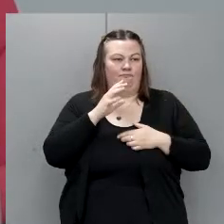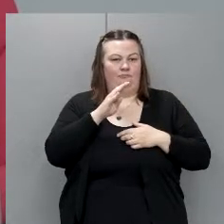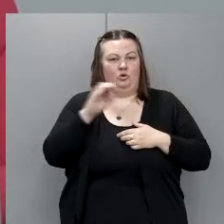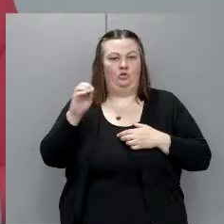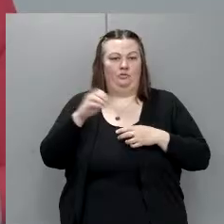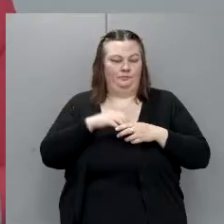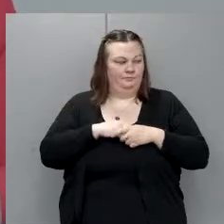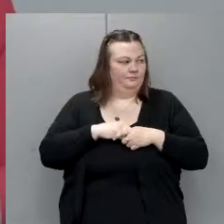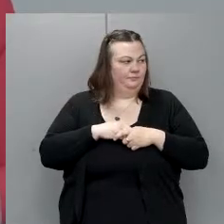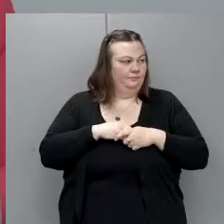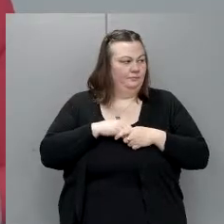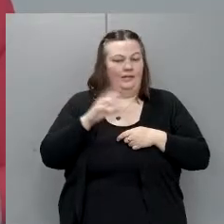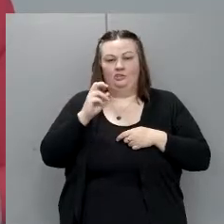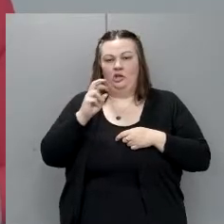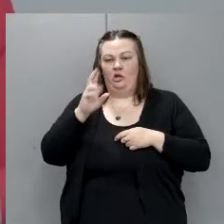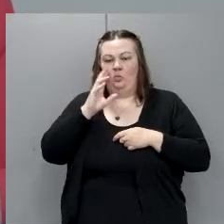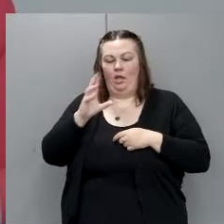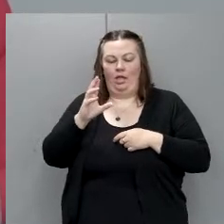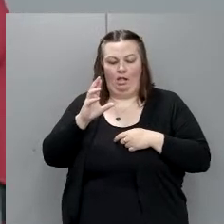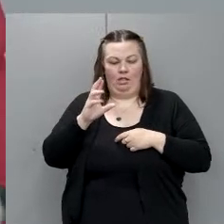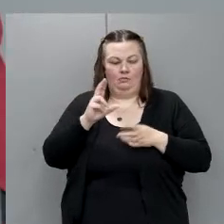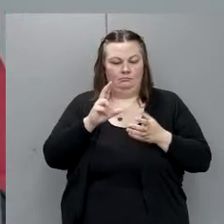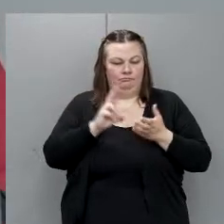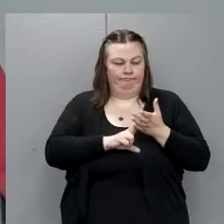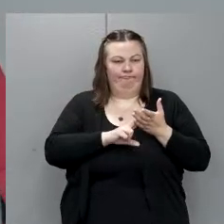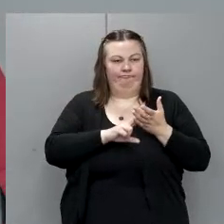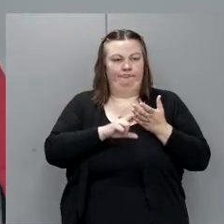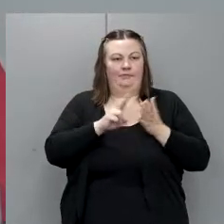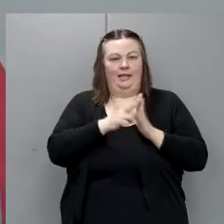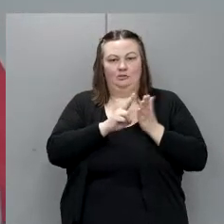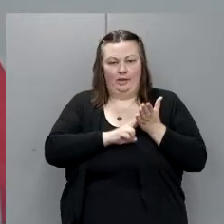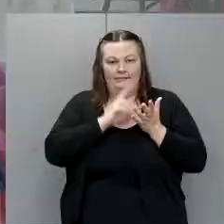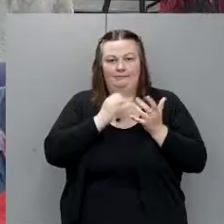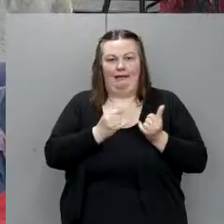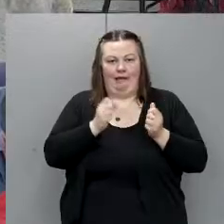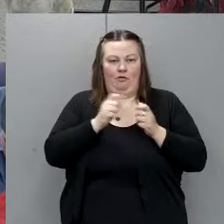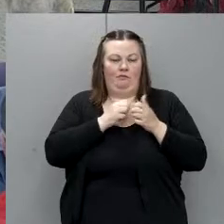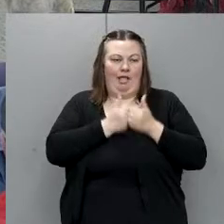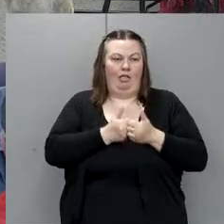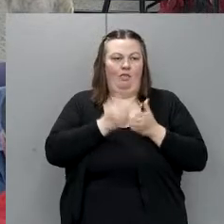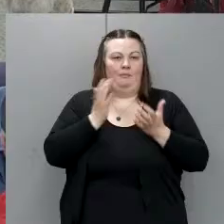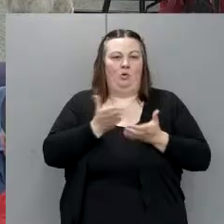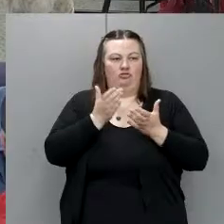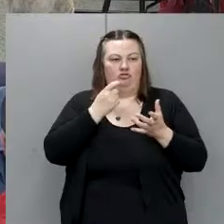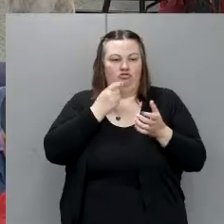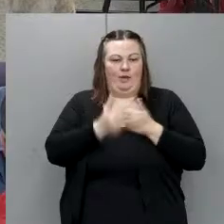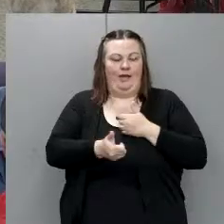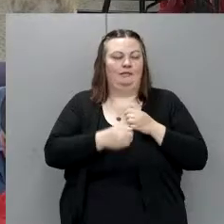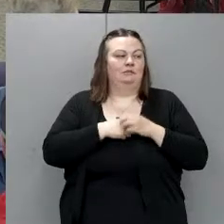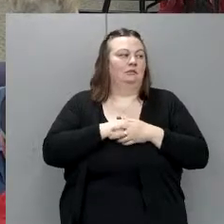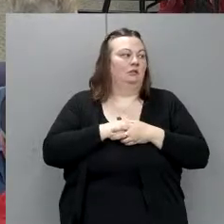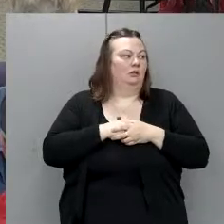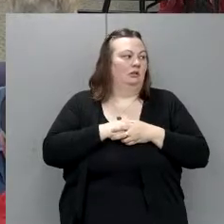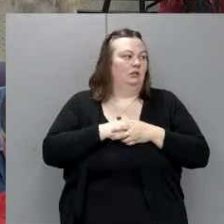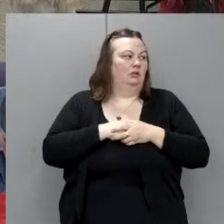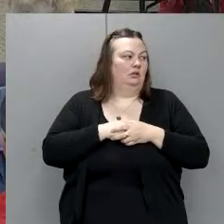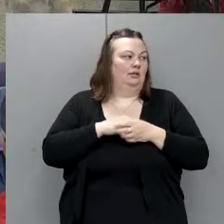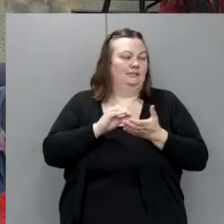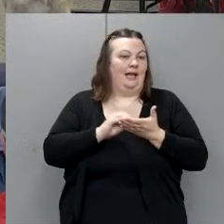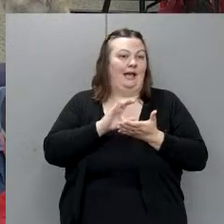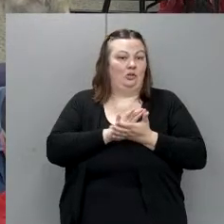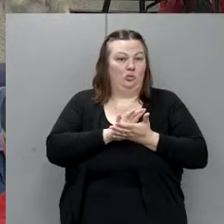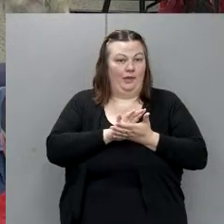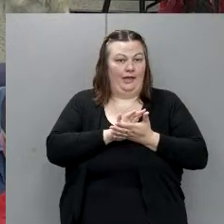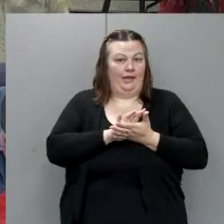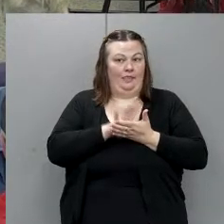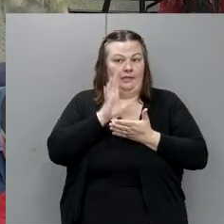The chair will execute the contract now consistent with the motion that's just passed. The document